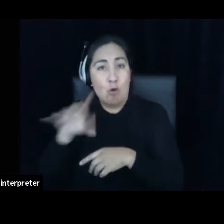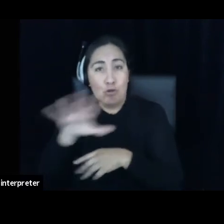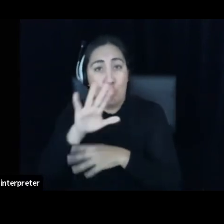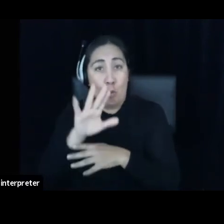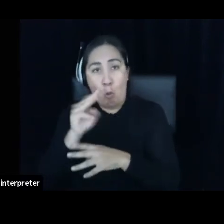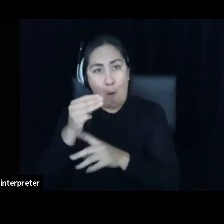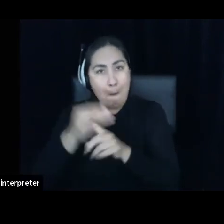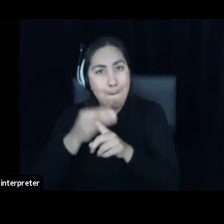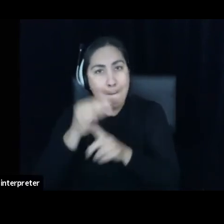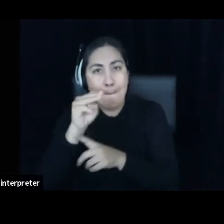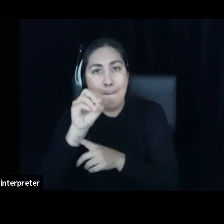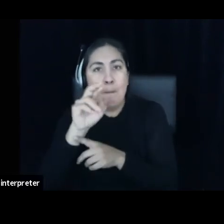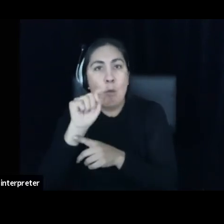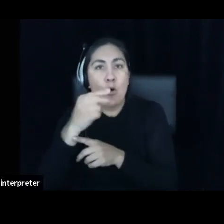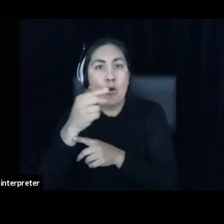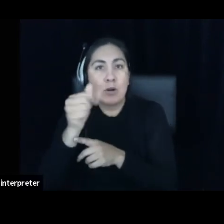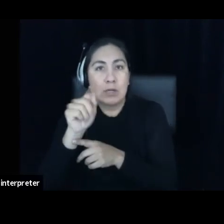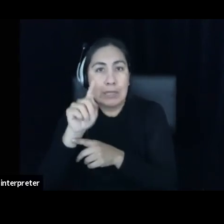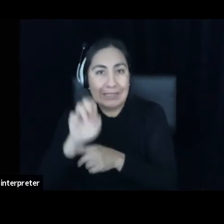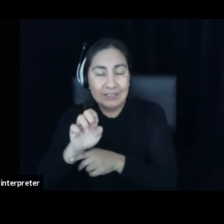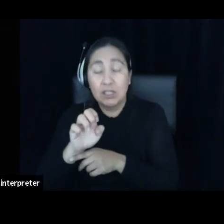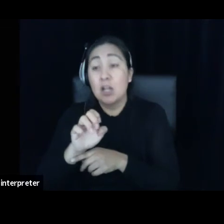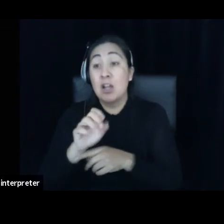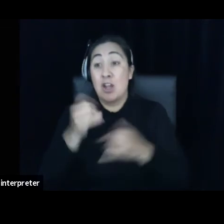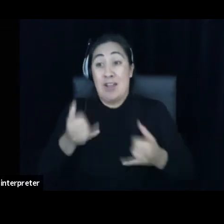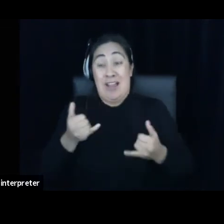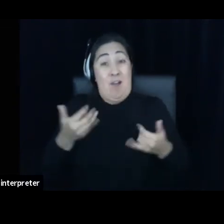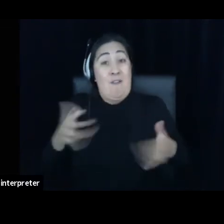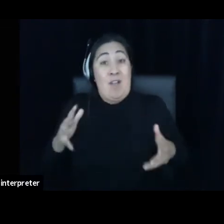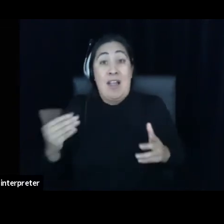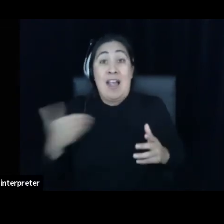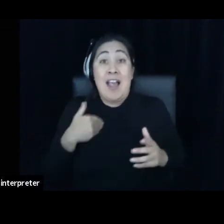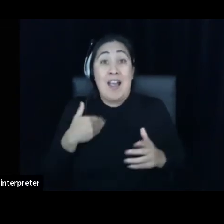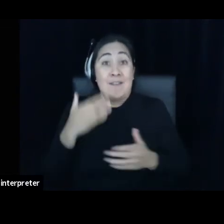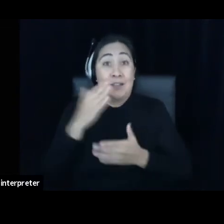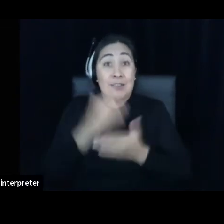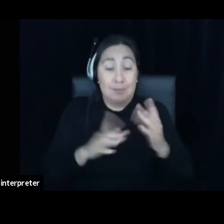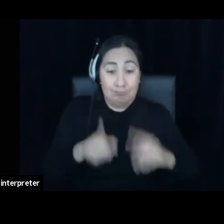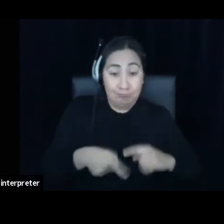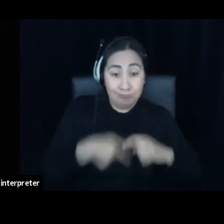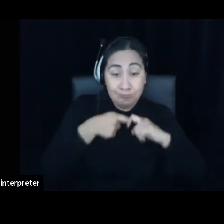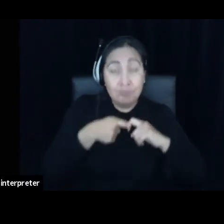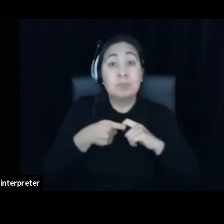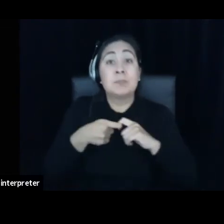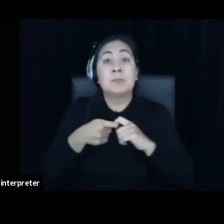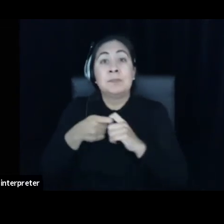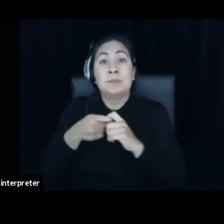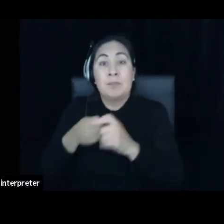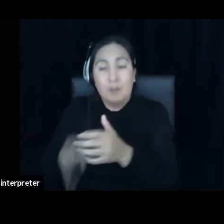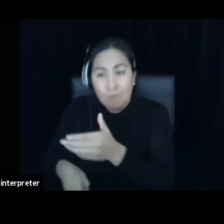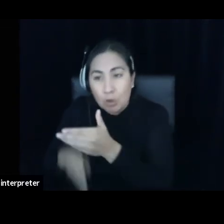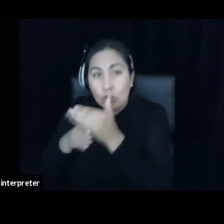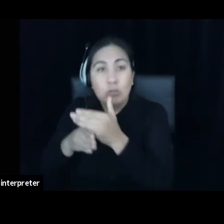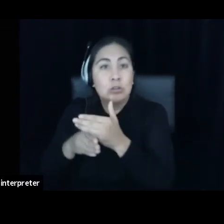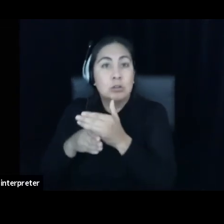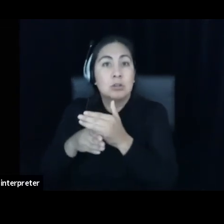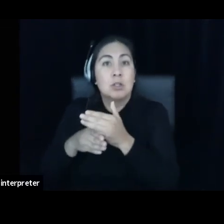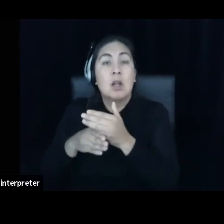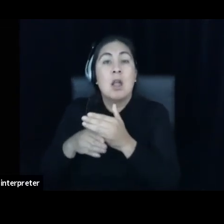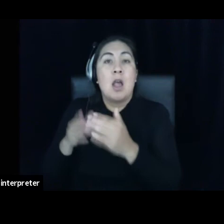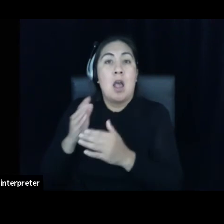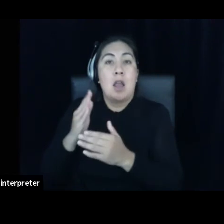freezes, foreclosure freezes, and forbearance plans in place in different cities and states around the country.